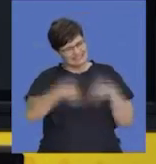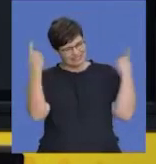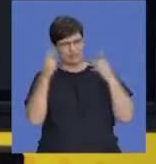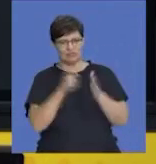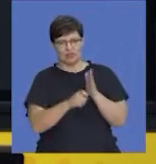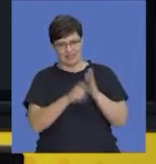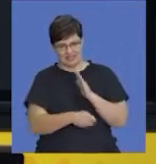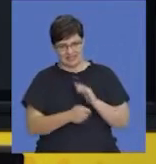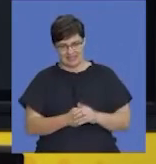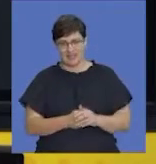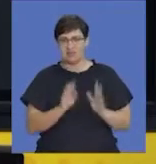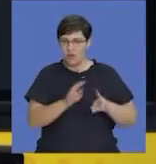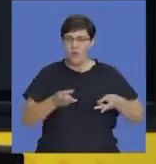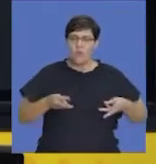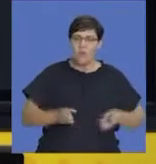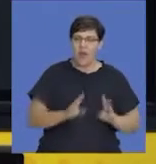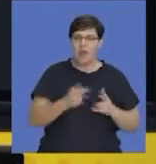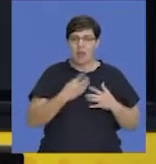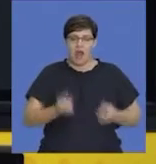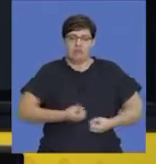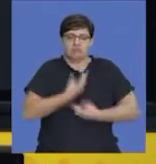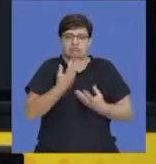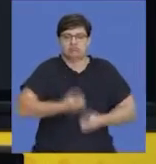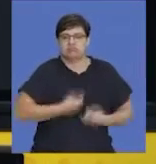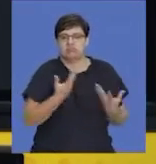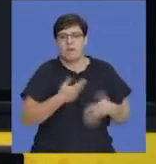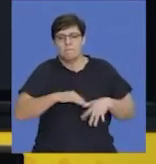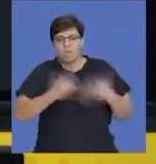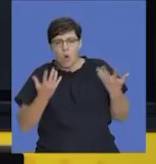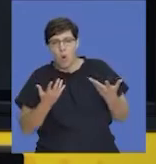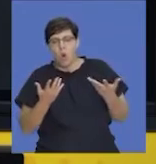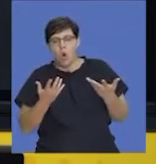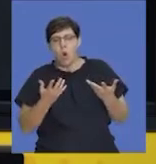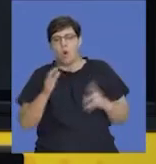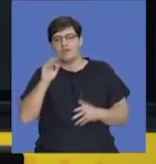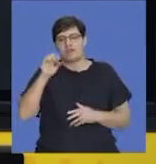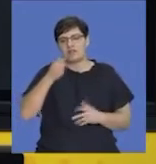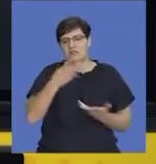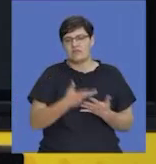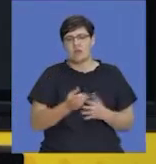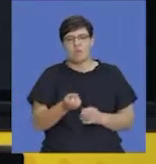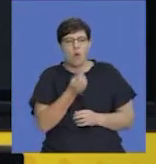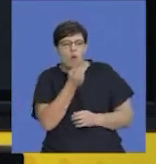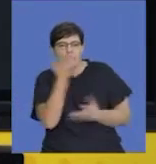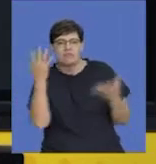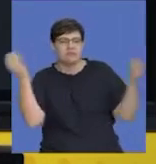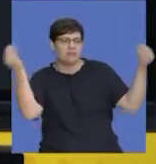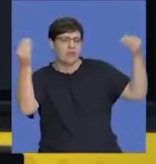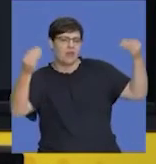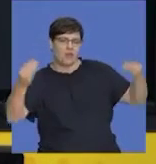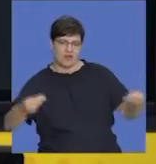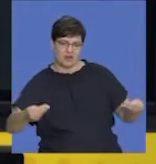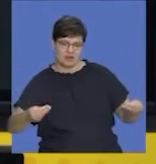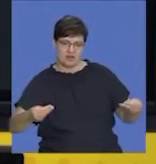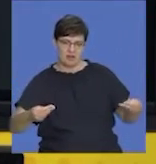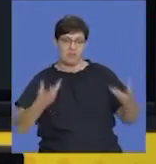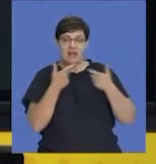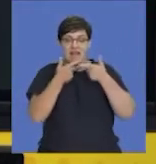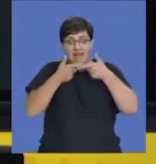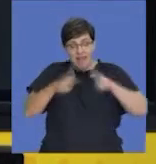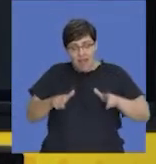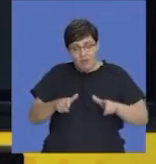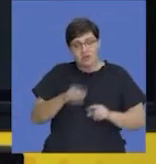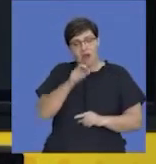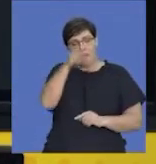can report in a way that where we express things in a more figurative language, more flowery if you want to call it that, but in a language that